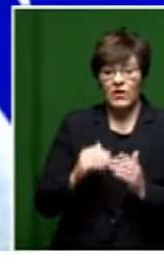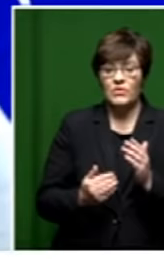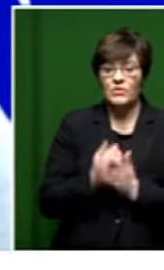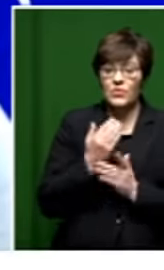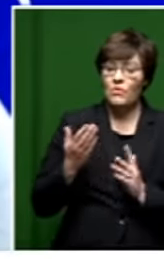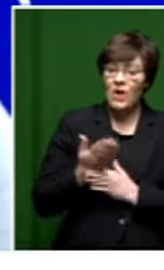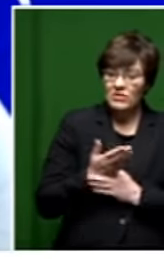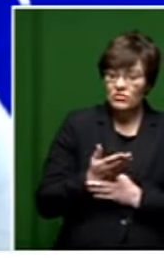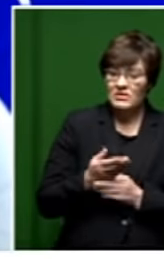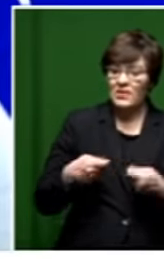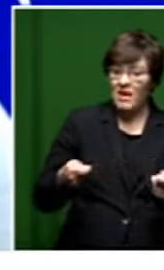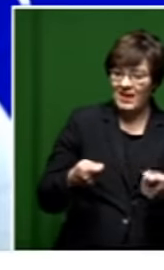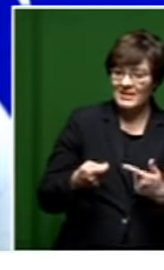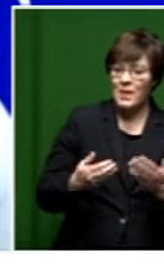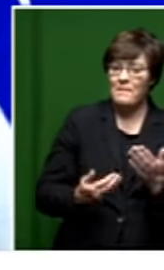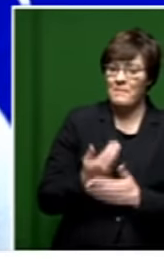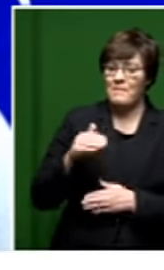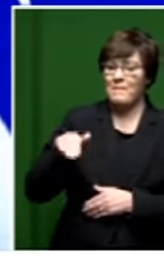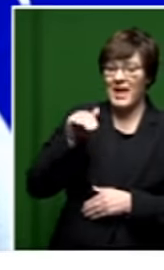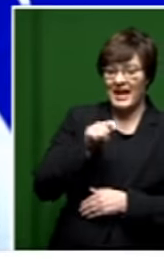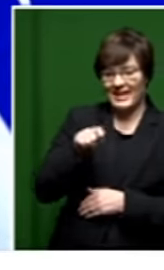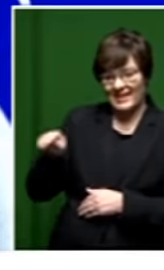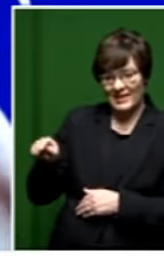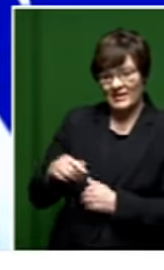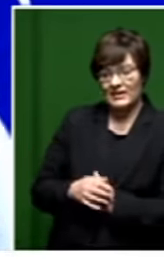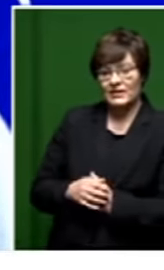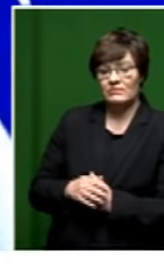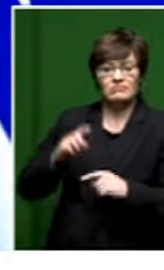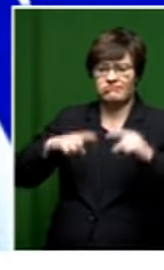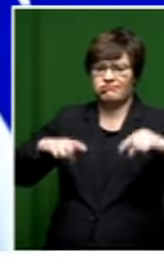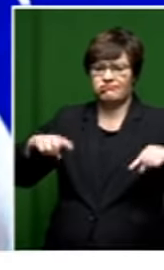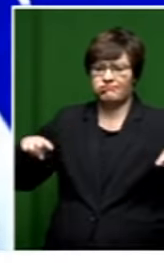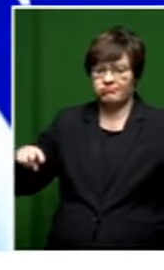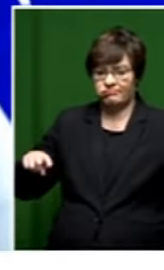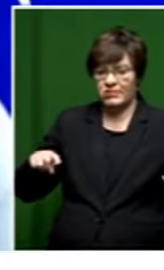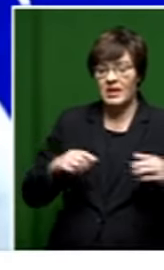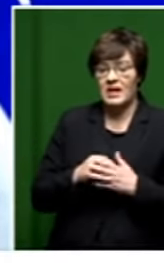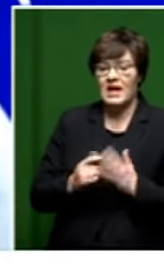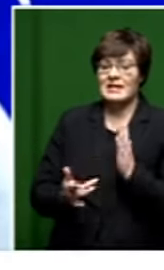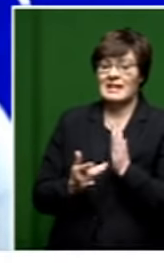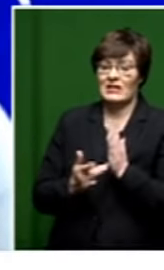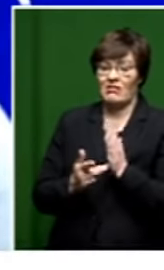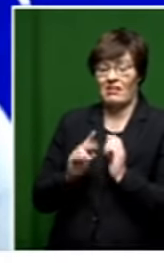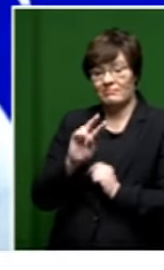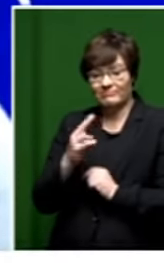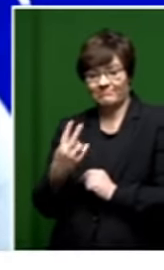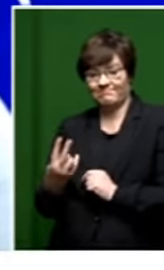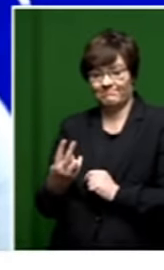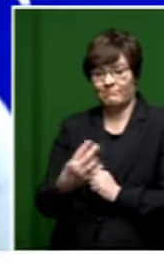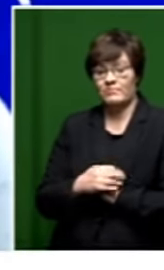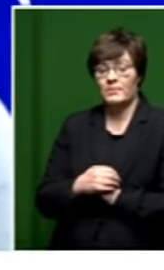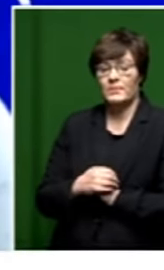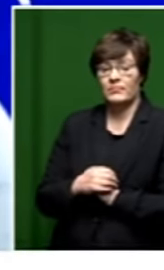entrants in the market that are coming in. We are seeing a widespread of digitization that is coming into